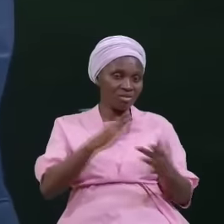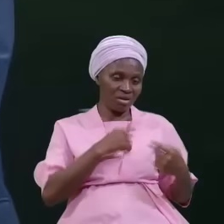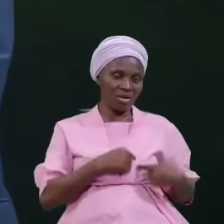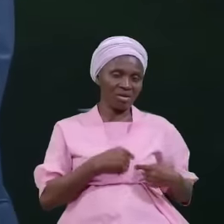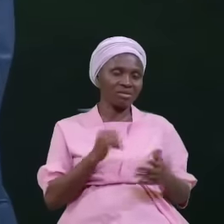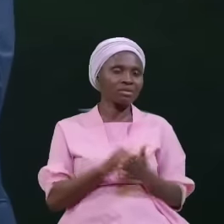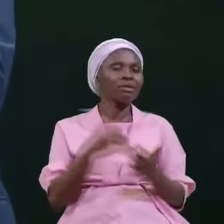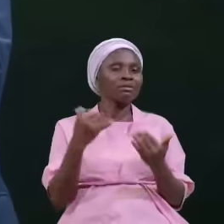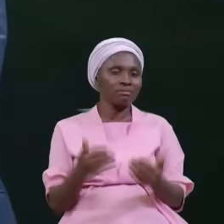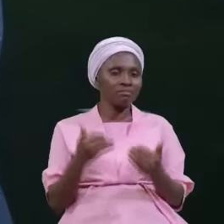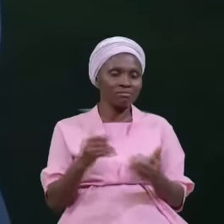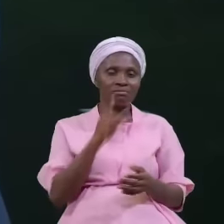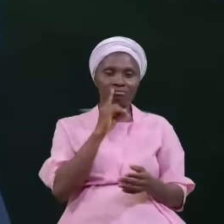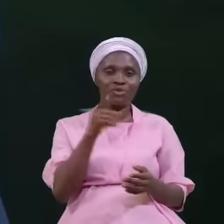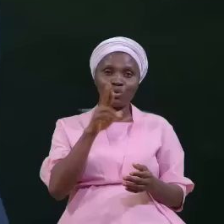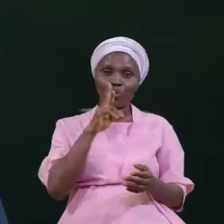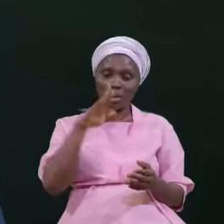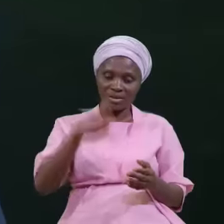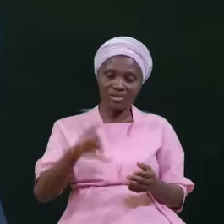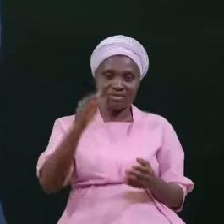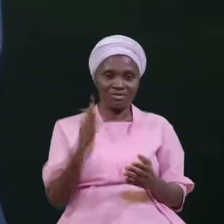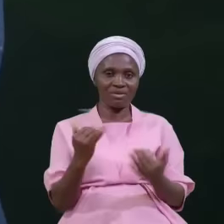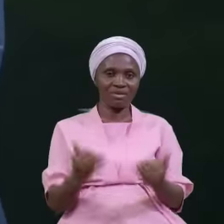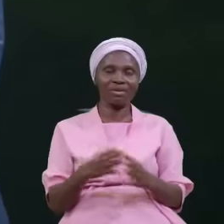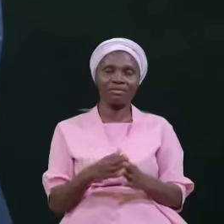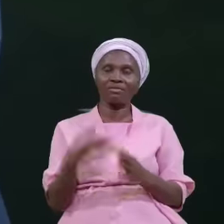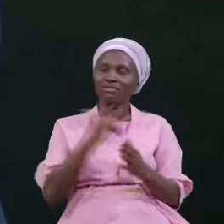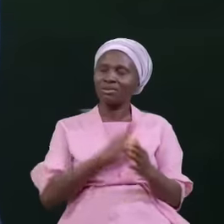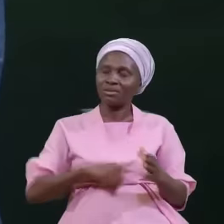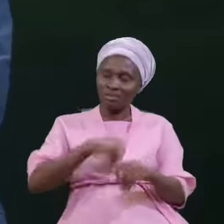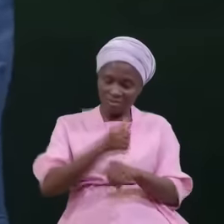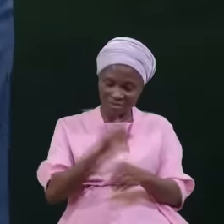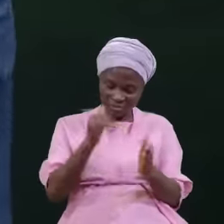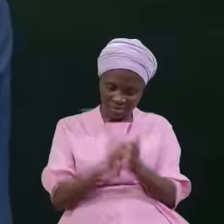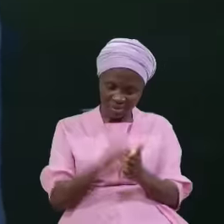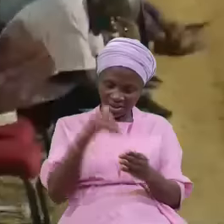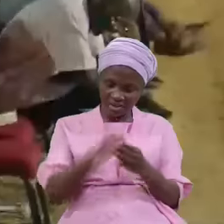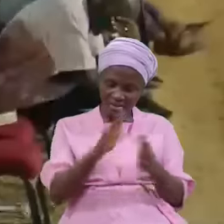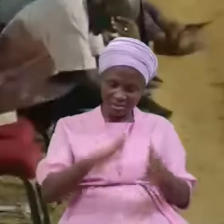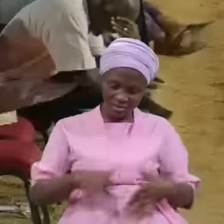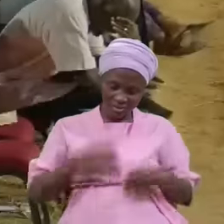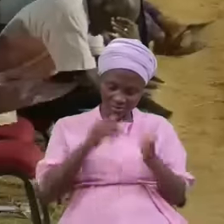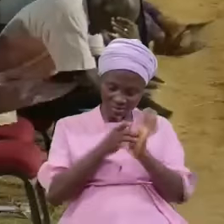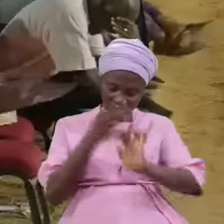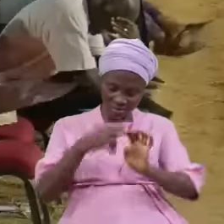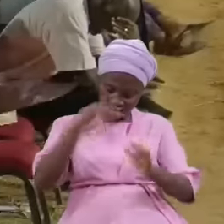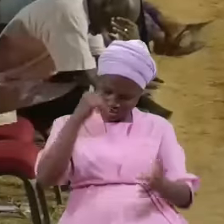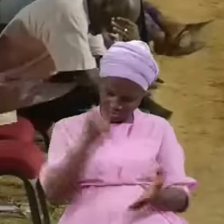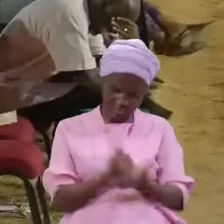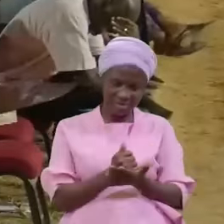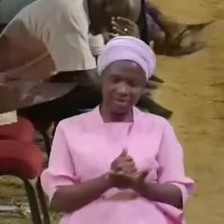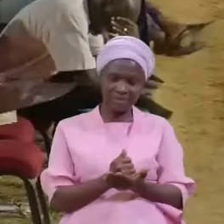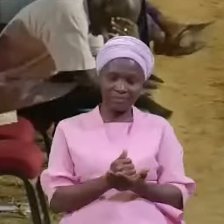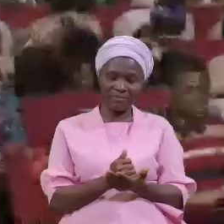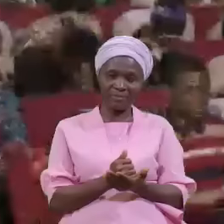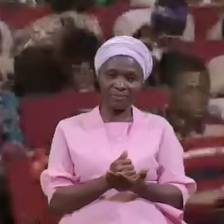God. The Lord confirmed that in your life in Jesus' name. Amen.